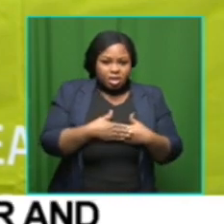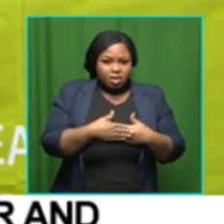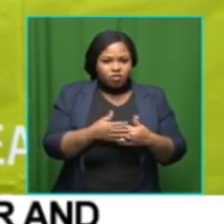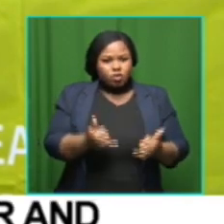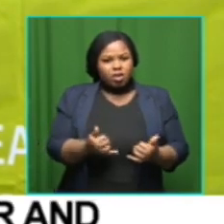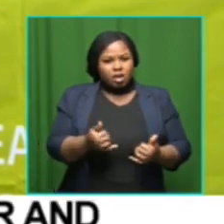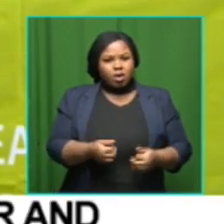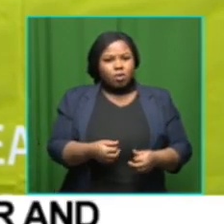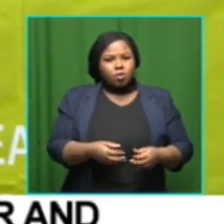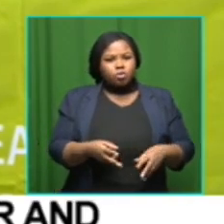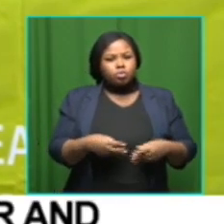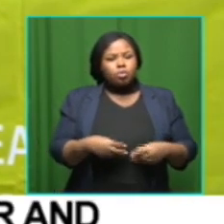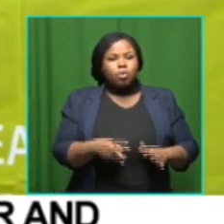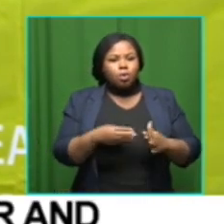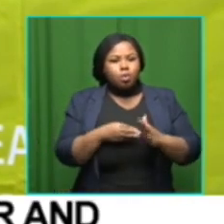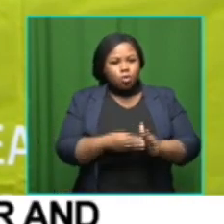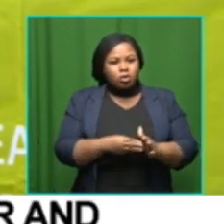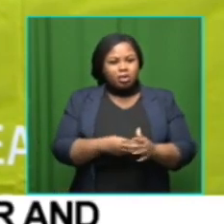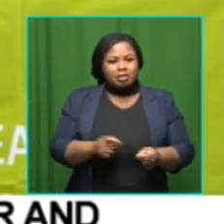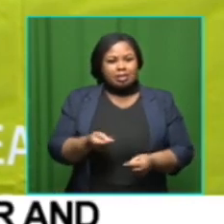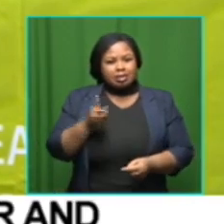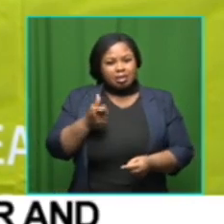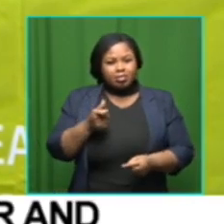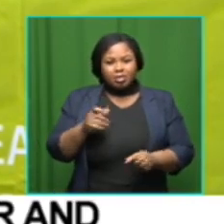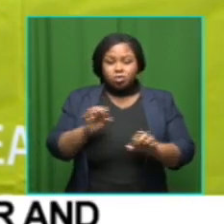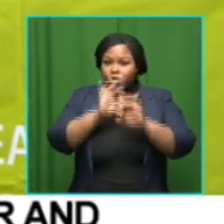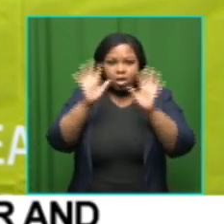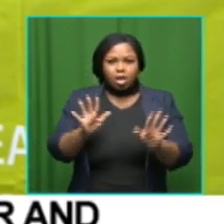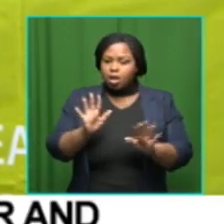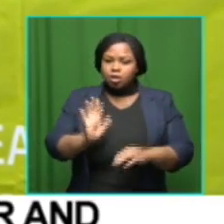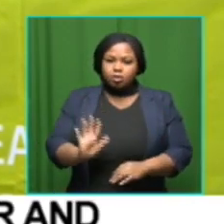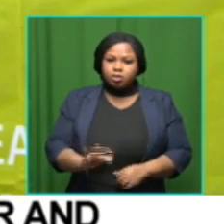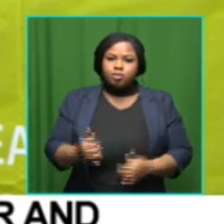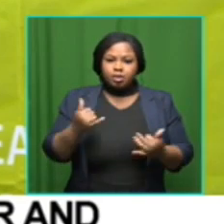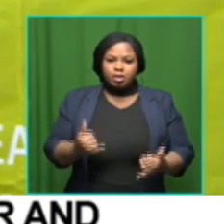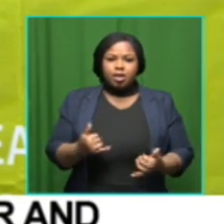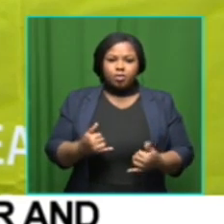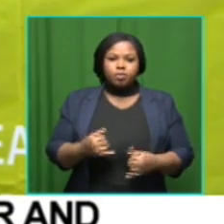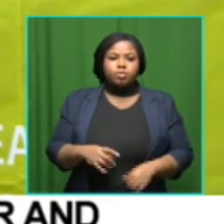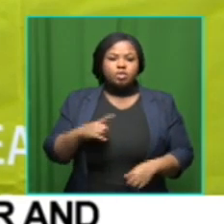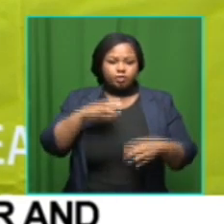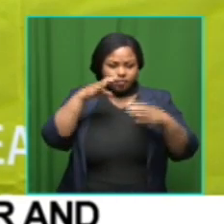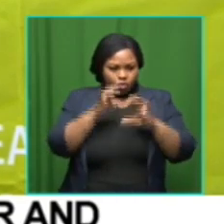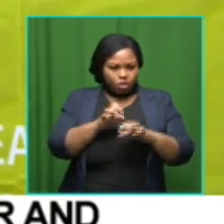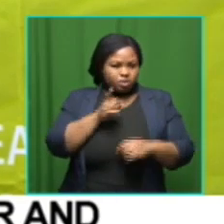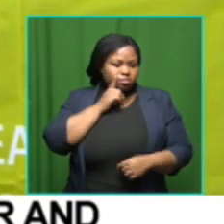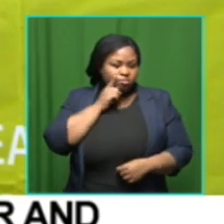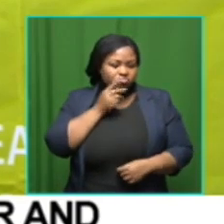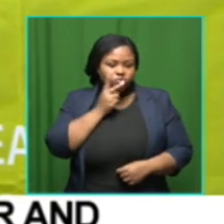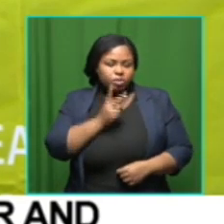modeling is bound to be distorted. And in this case, we're just looking at it and are saying to ourselves,